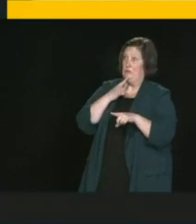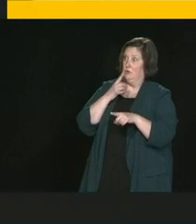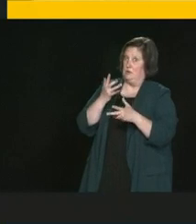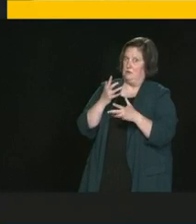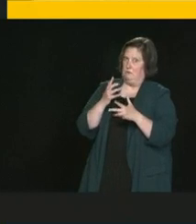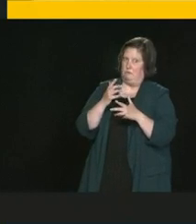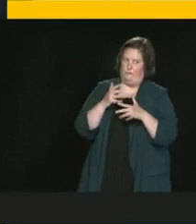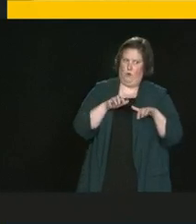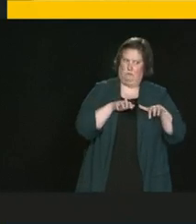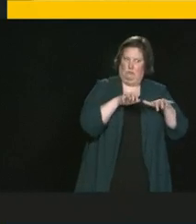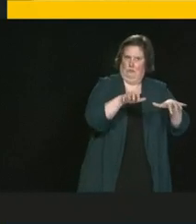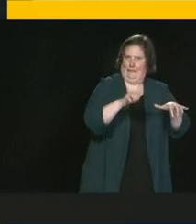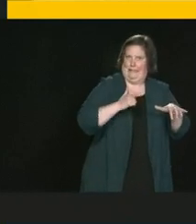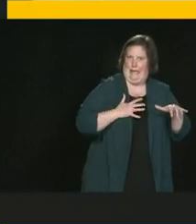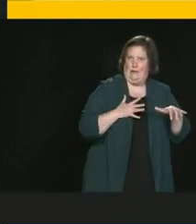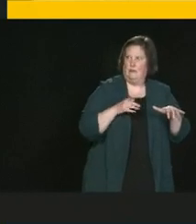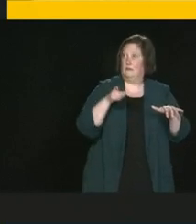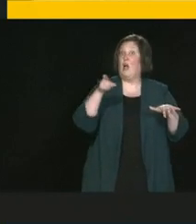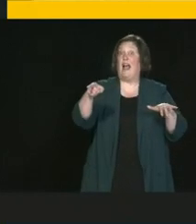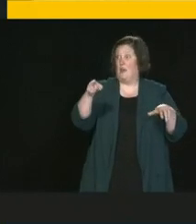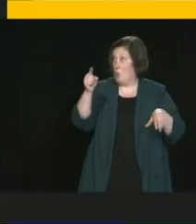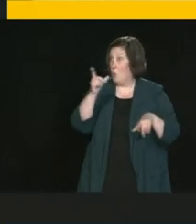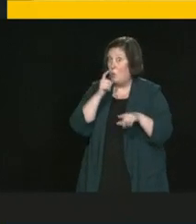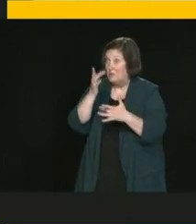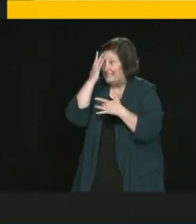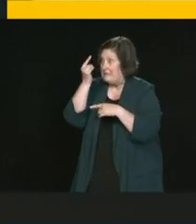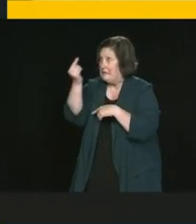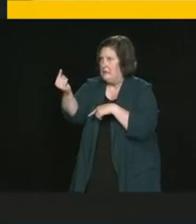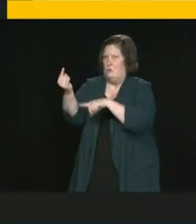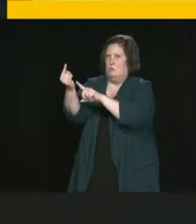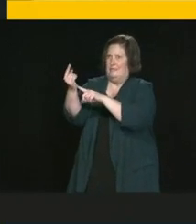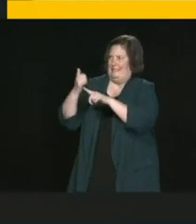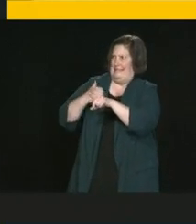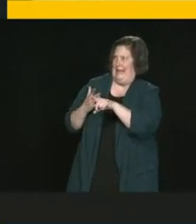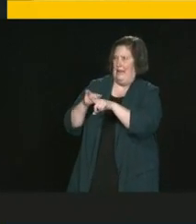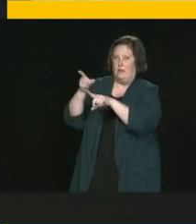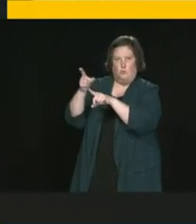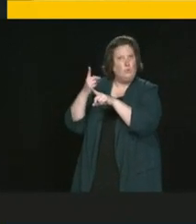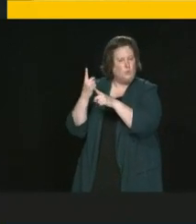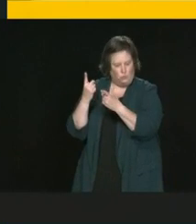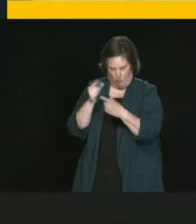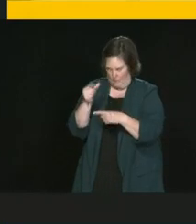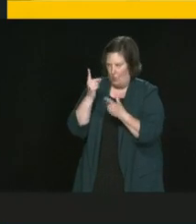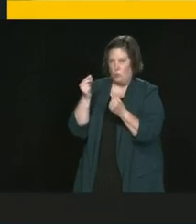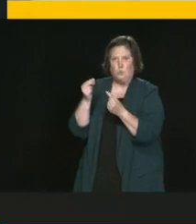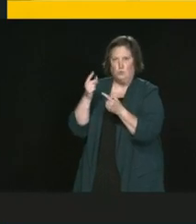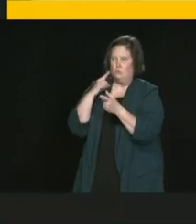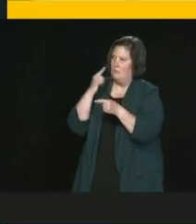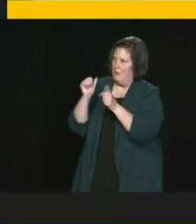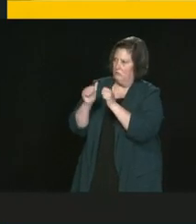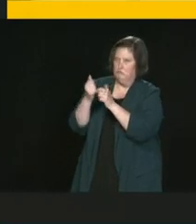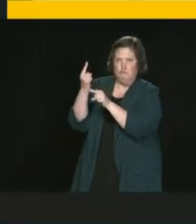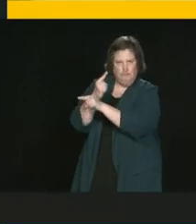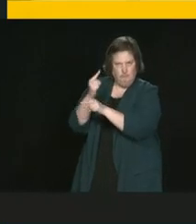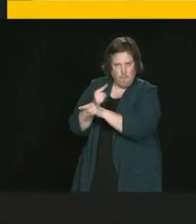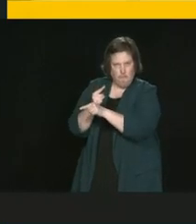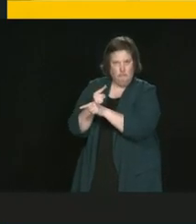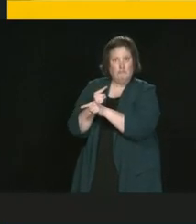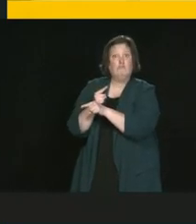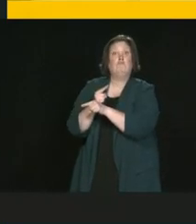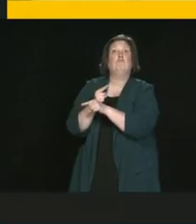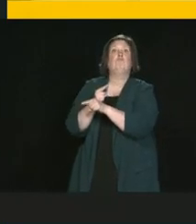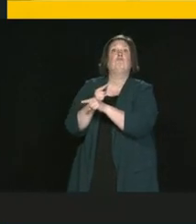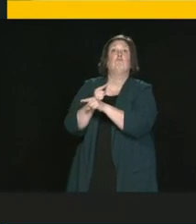of Canadians detained abroad. And we will continue to do everything we can to ensure that they are properly treated and